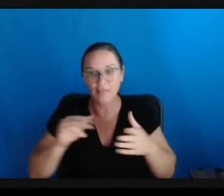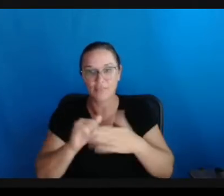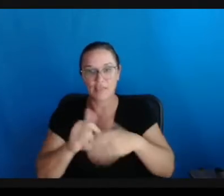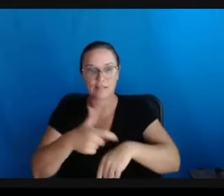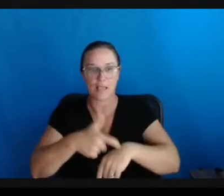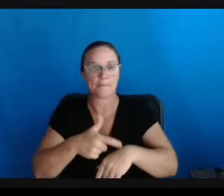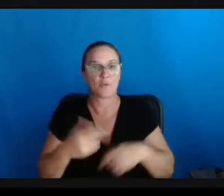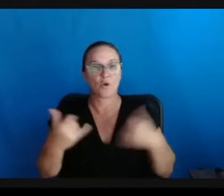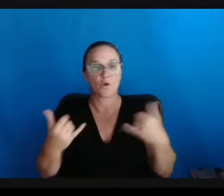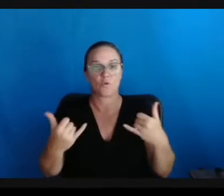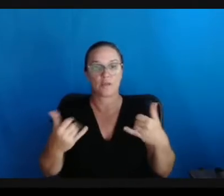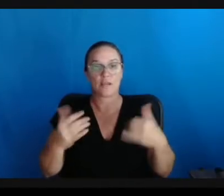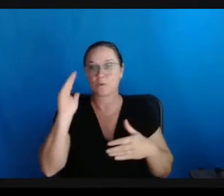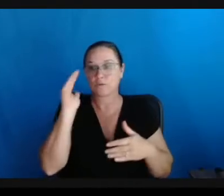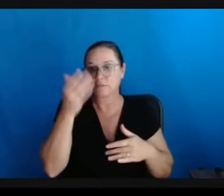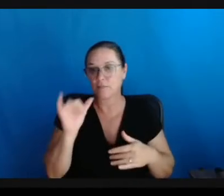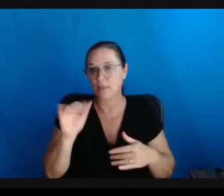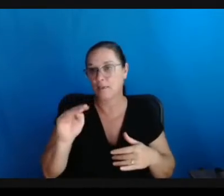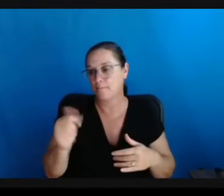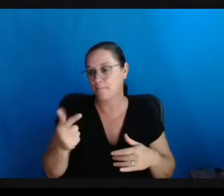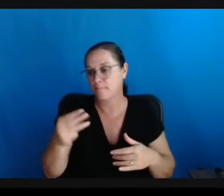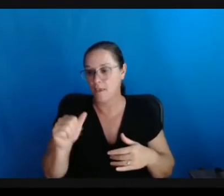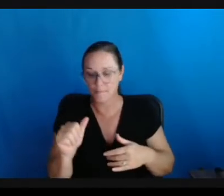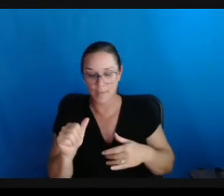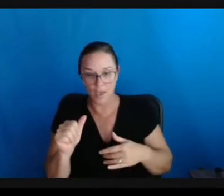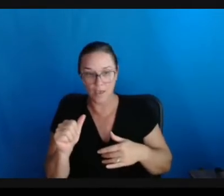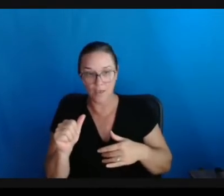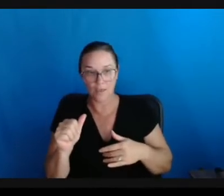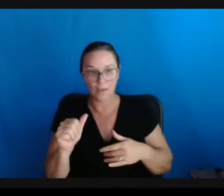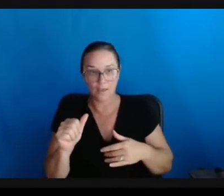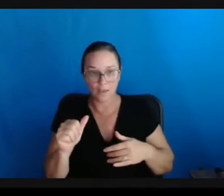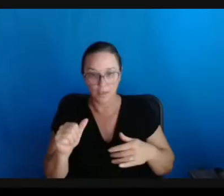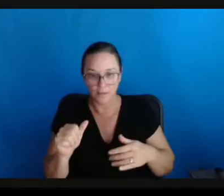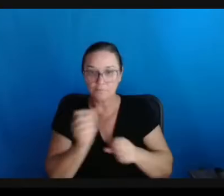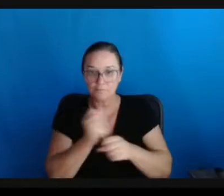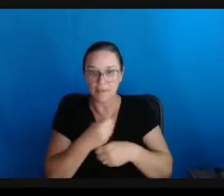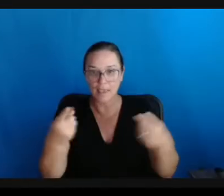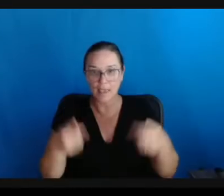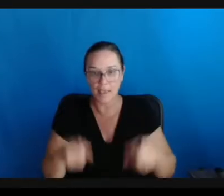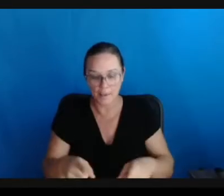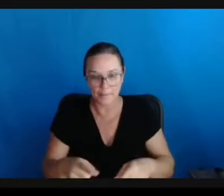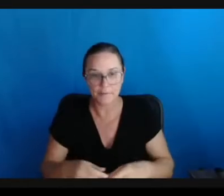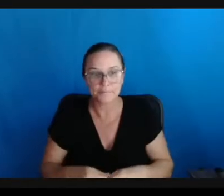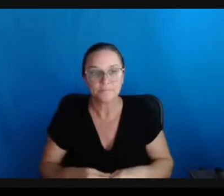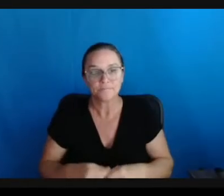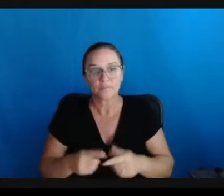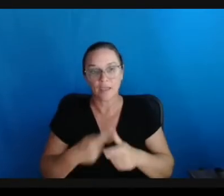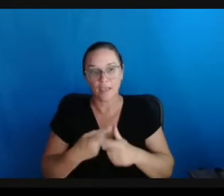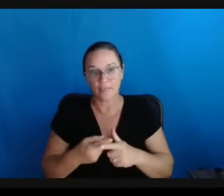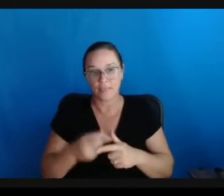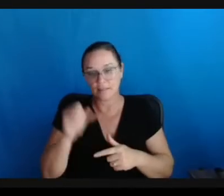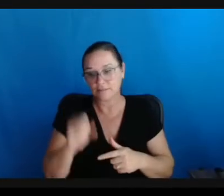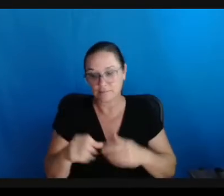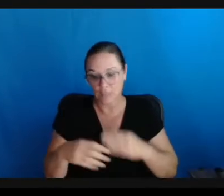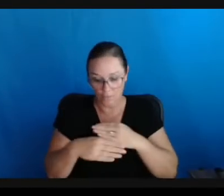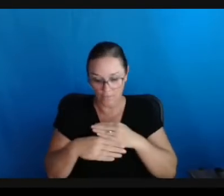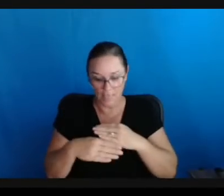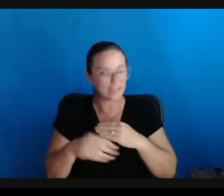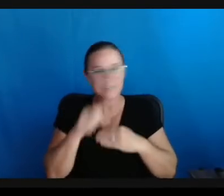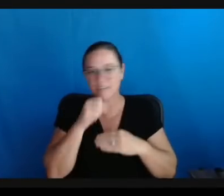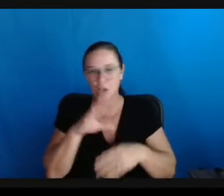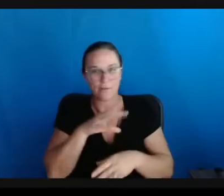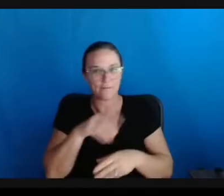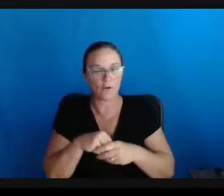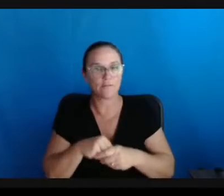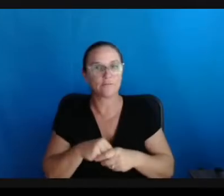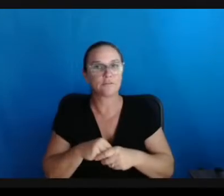seems like it's the magma is driving pressure into the summit, and the south flank seems to not be as involved. It is still moving,